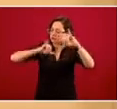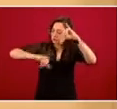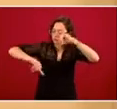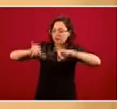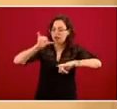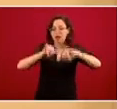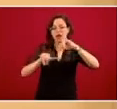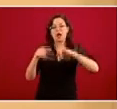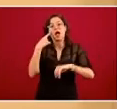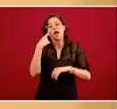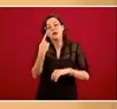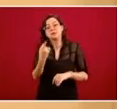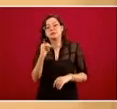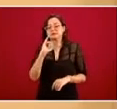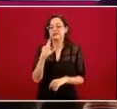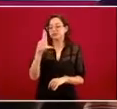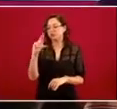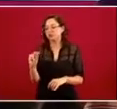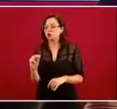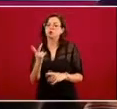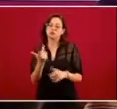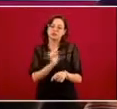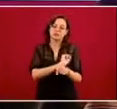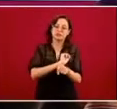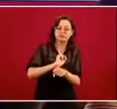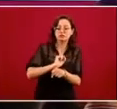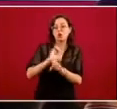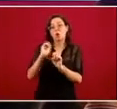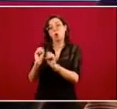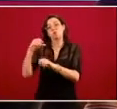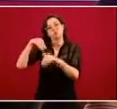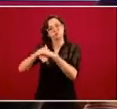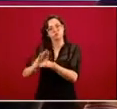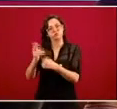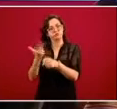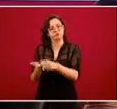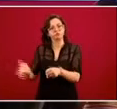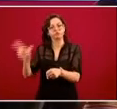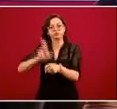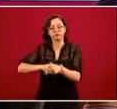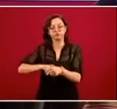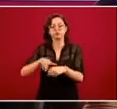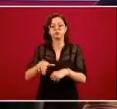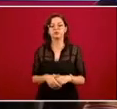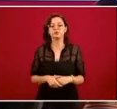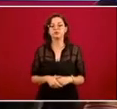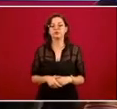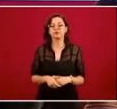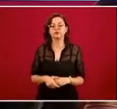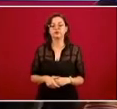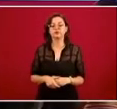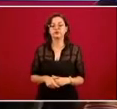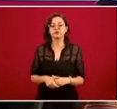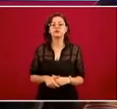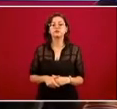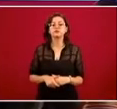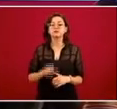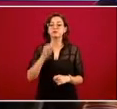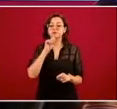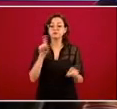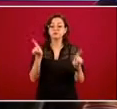oriented as to whether they should get tested or not. And after they get tested, then we have confirmation of whether they